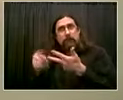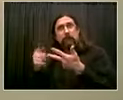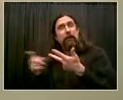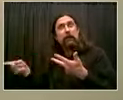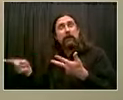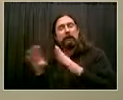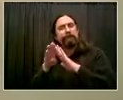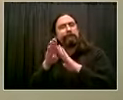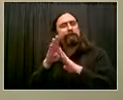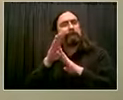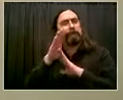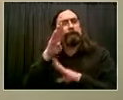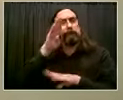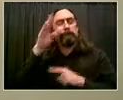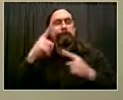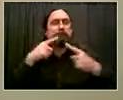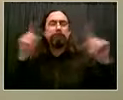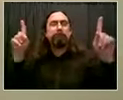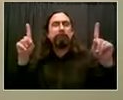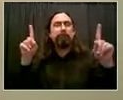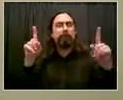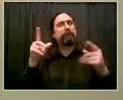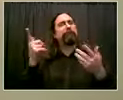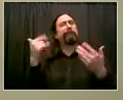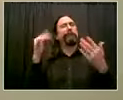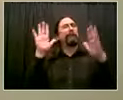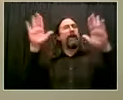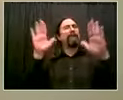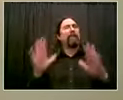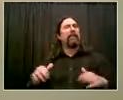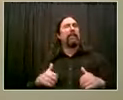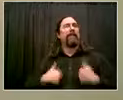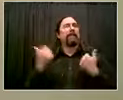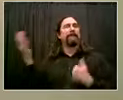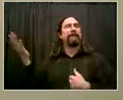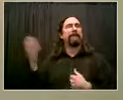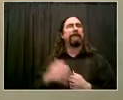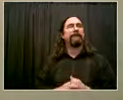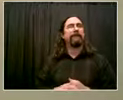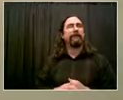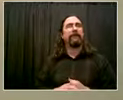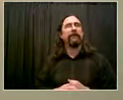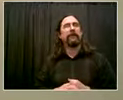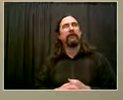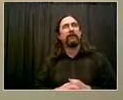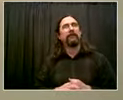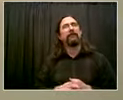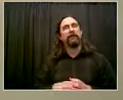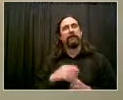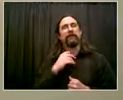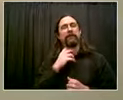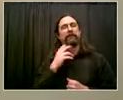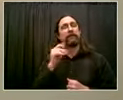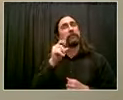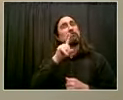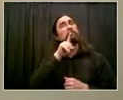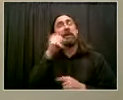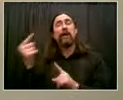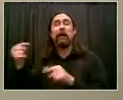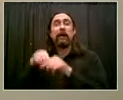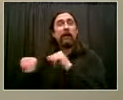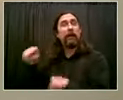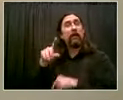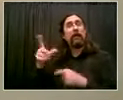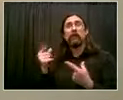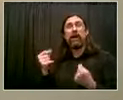I think Housing First for all justice-impacted people is the place to start. Grateful to be here. May to thank you. Maritza, thank you.